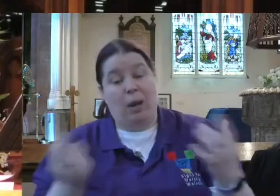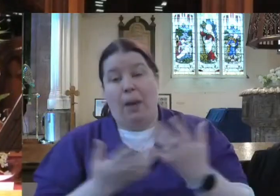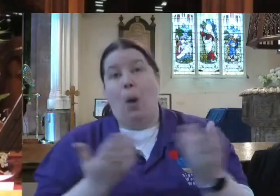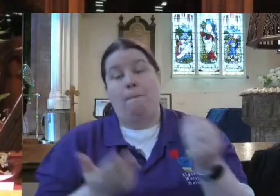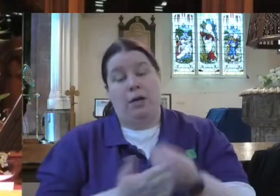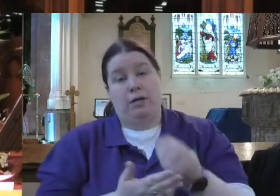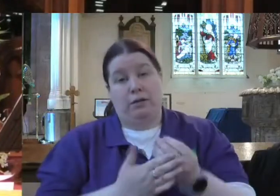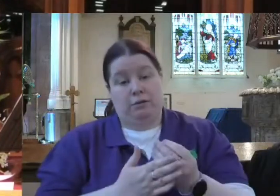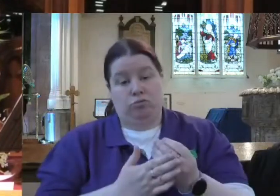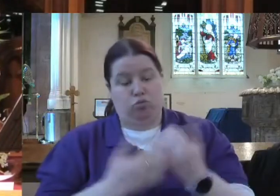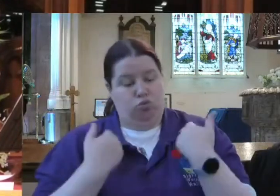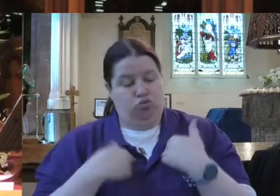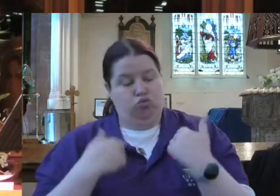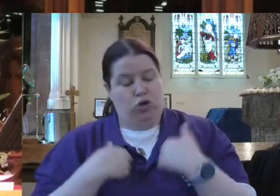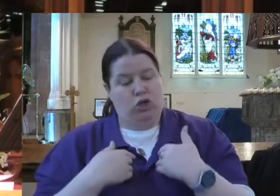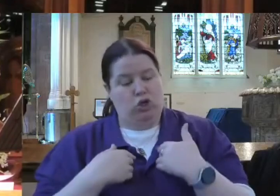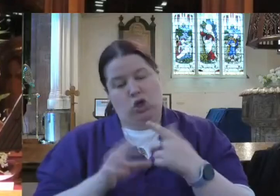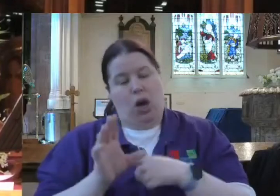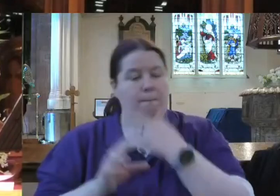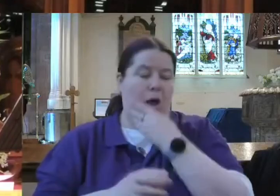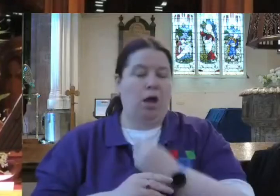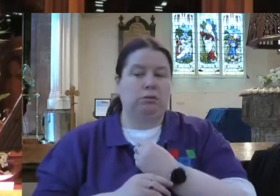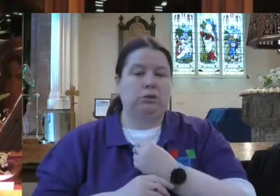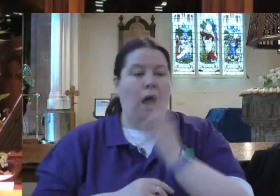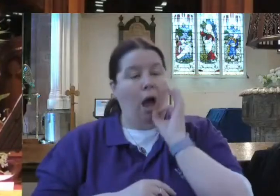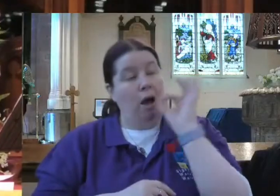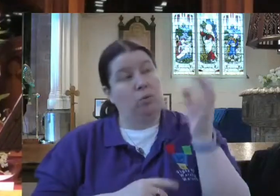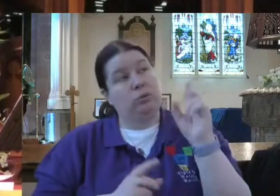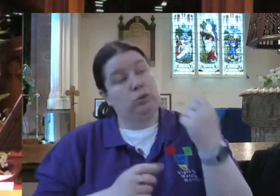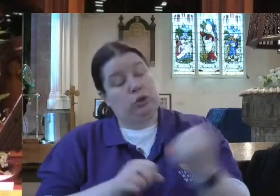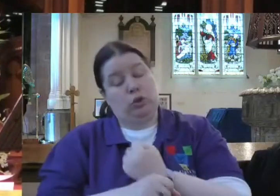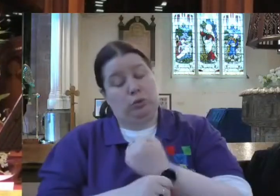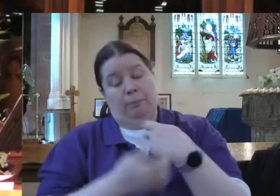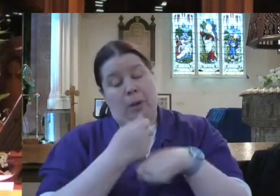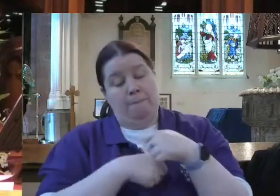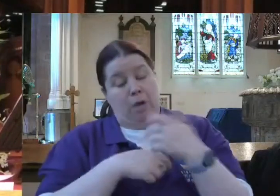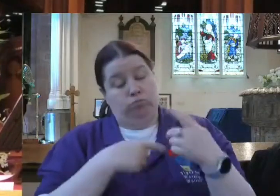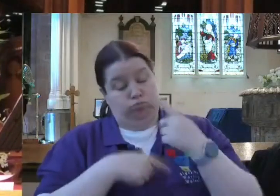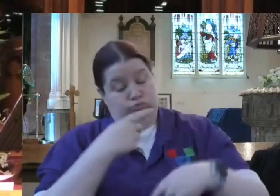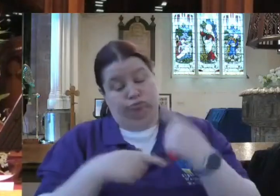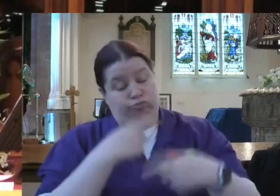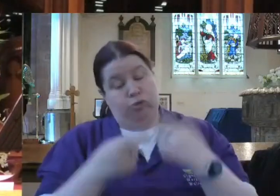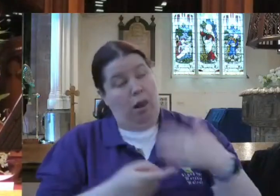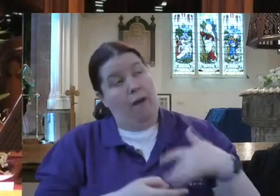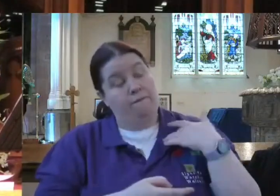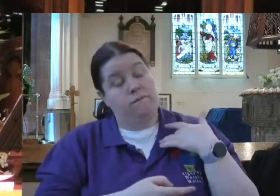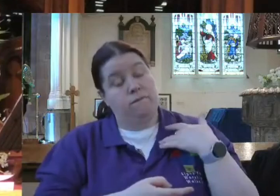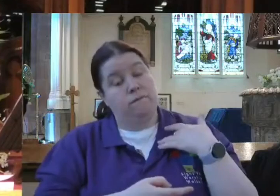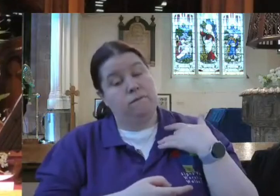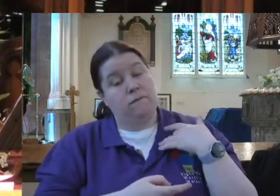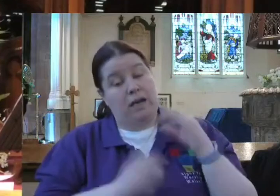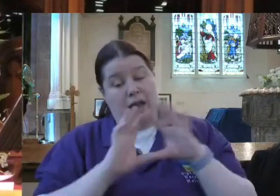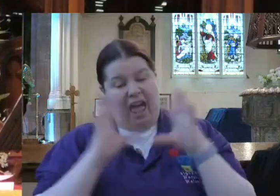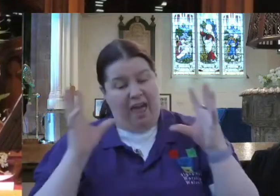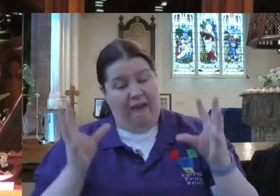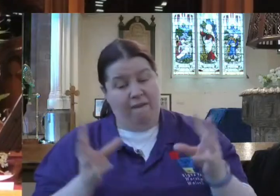young man who came to Jesus, and he asked him, "What do I need to do to inherit eternal life?" Essentially, he was